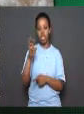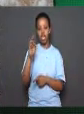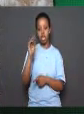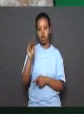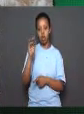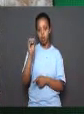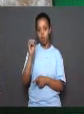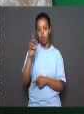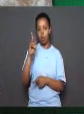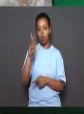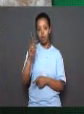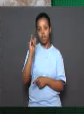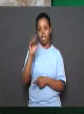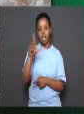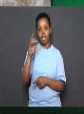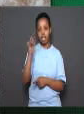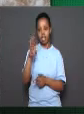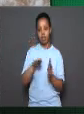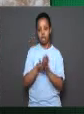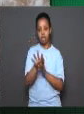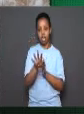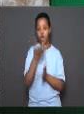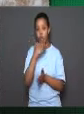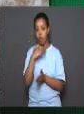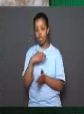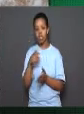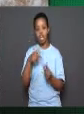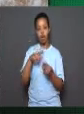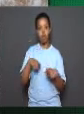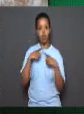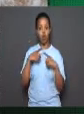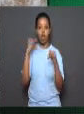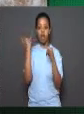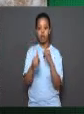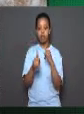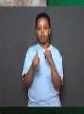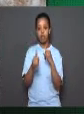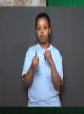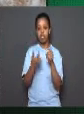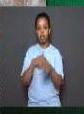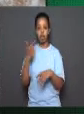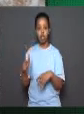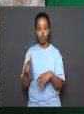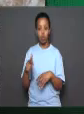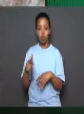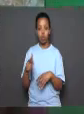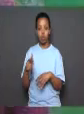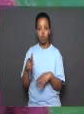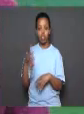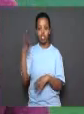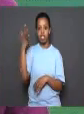in hot springs have an optimum temperature over 90 degrees